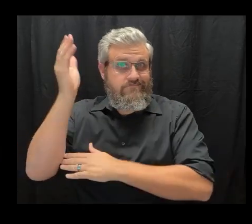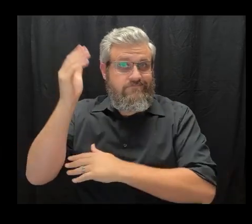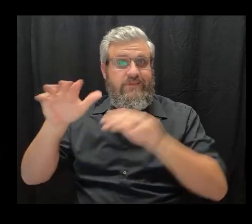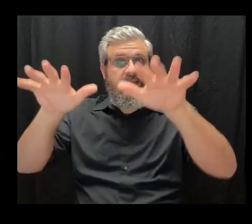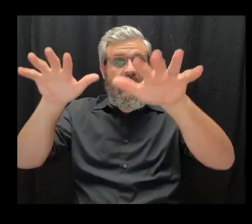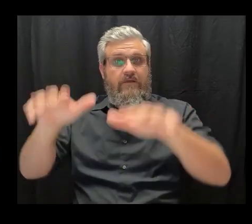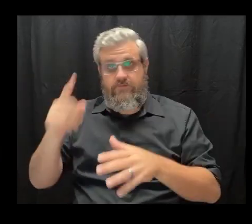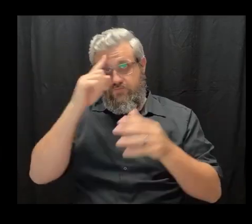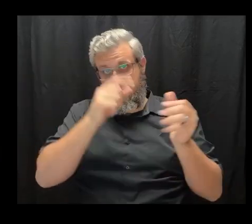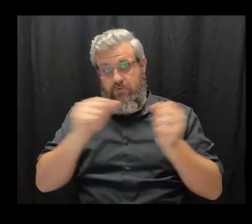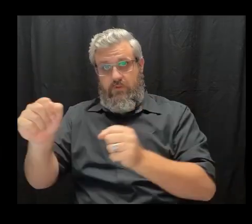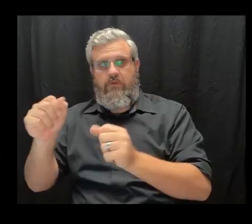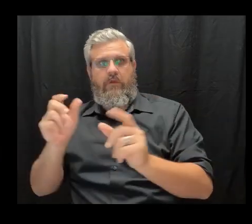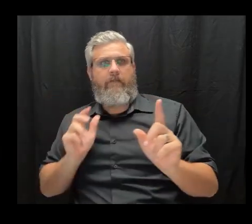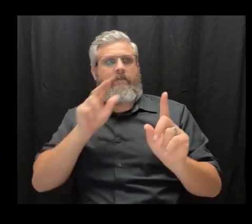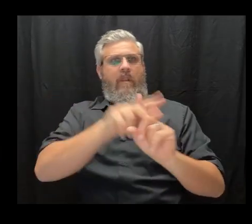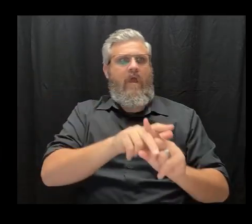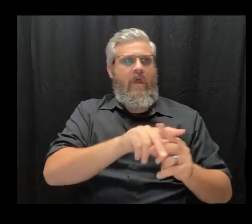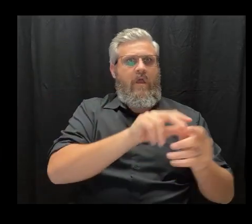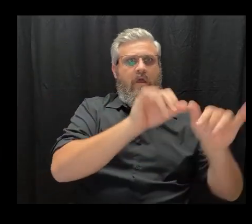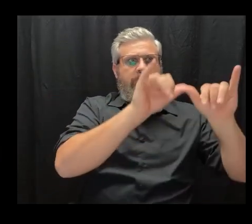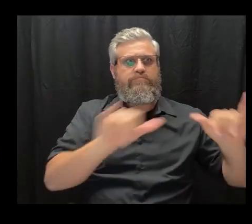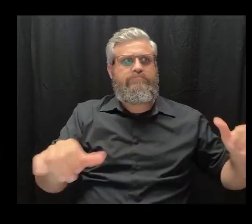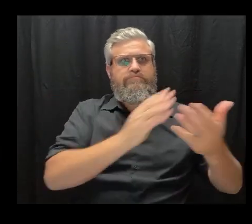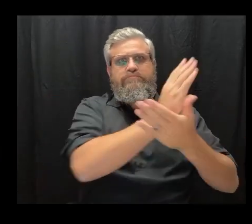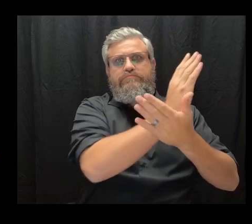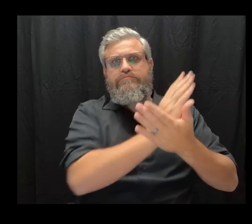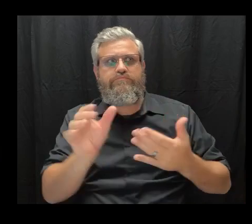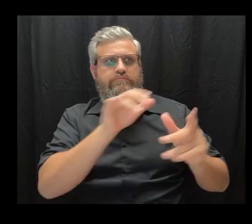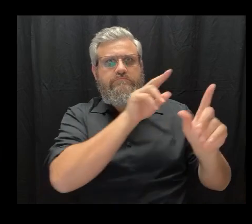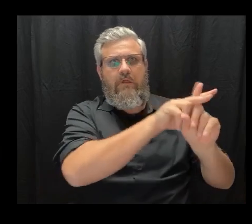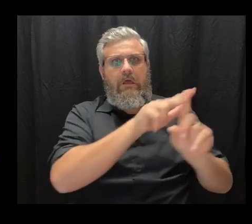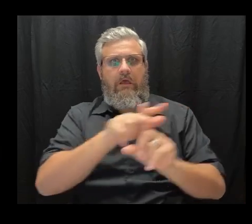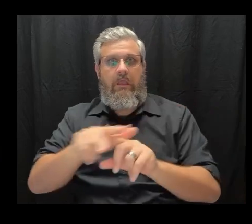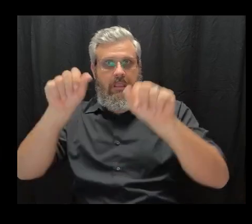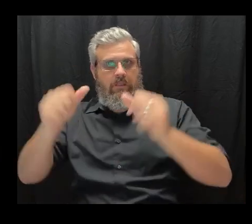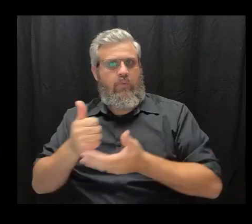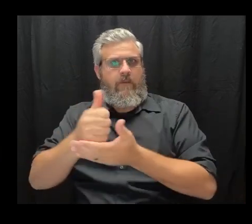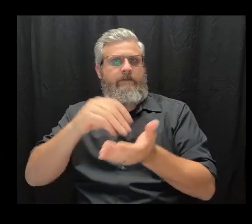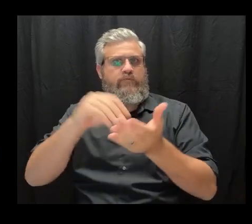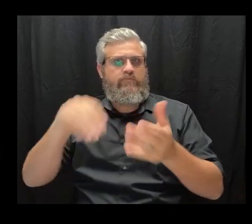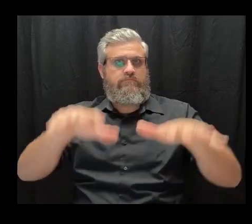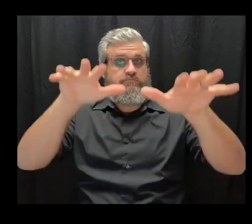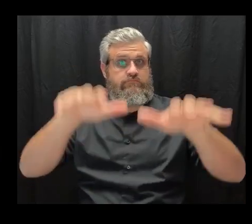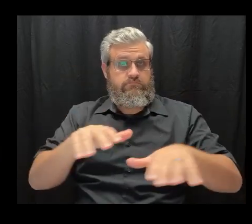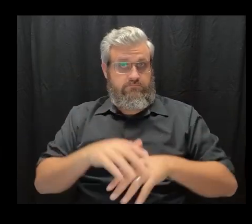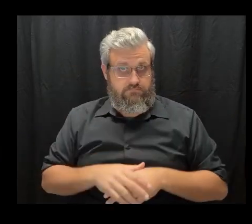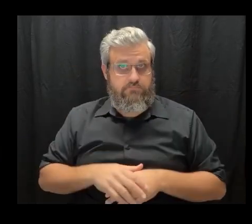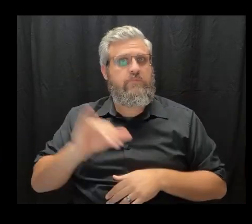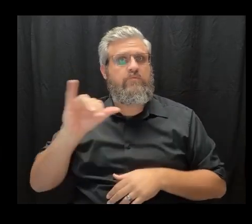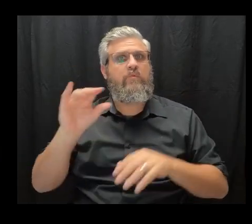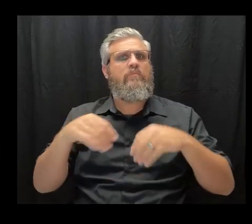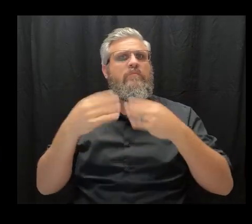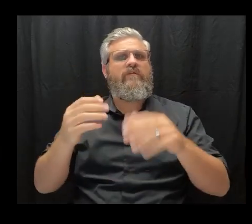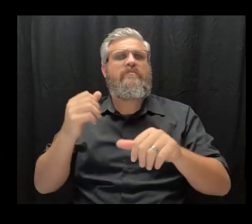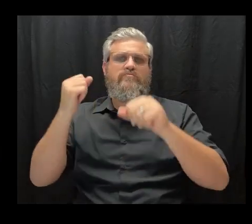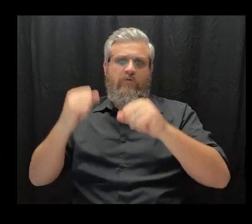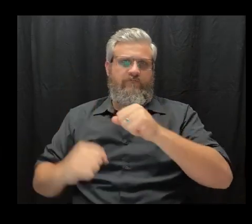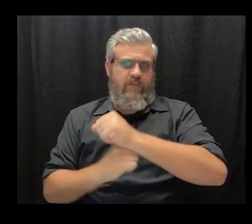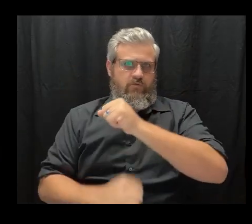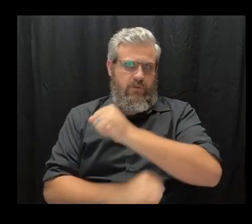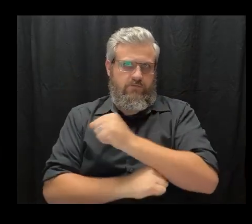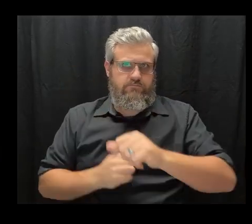continuum to support any student who may become escalated, while also providing a strong foundation of proactive support for